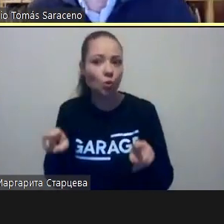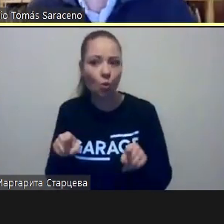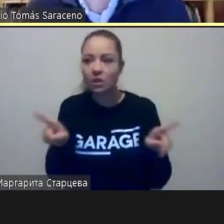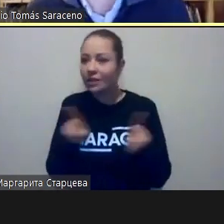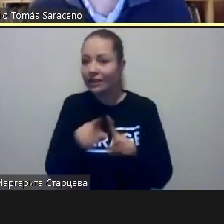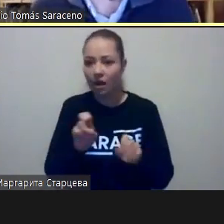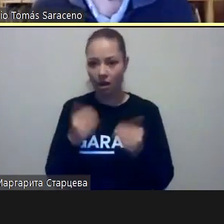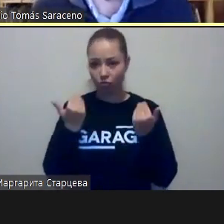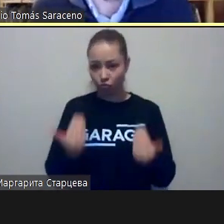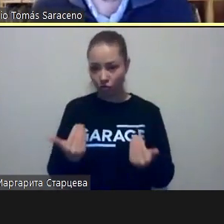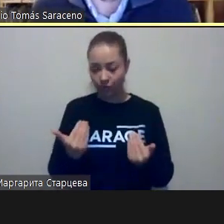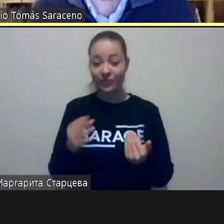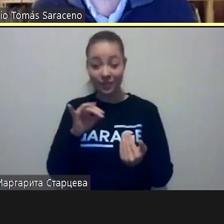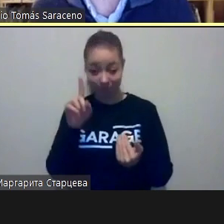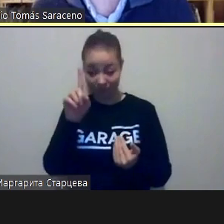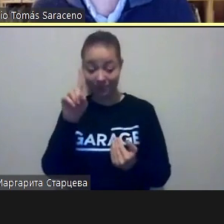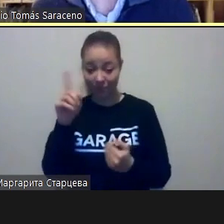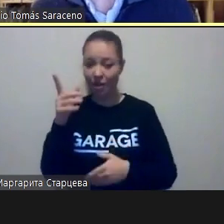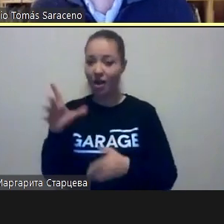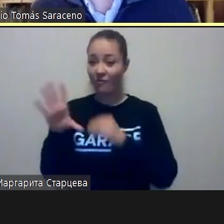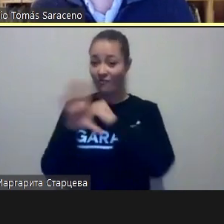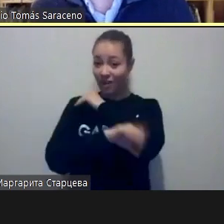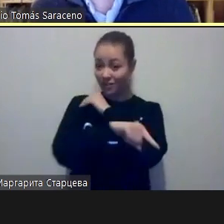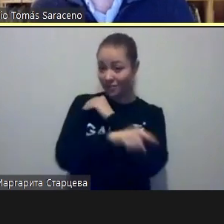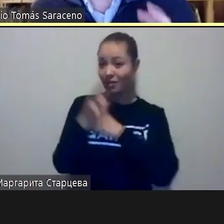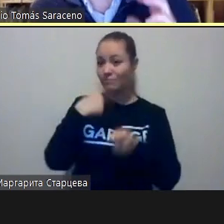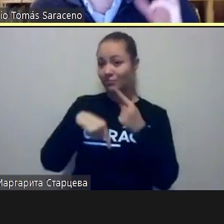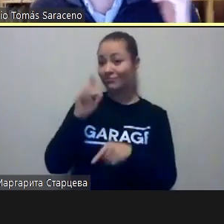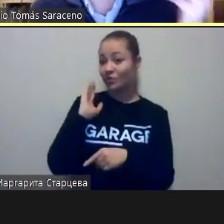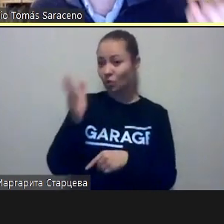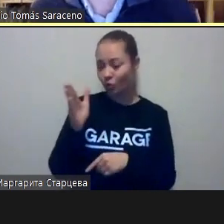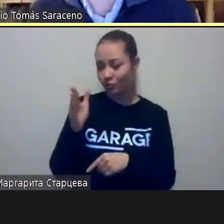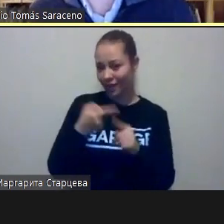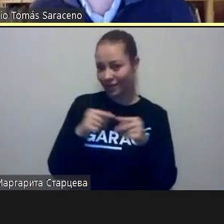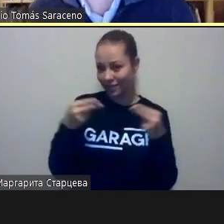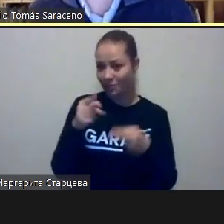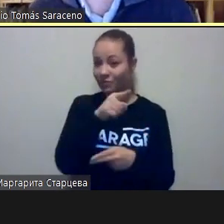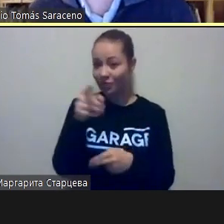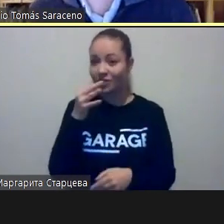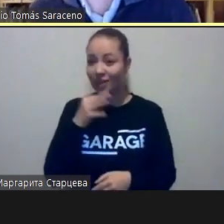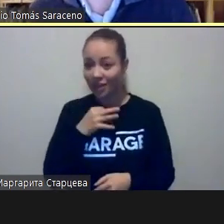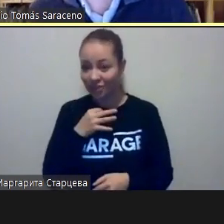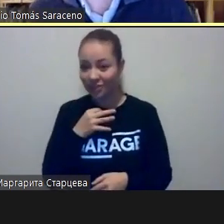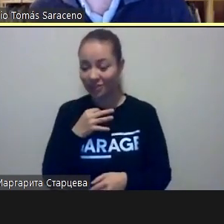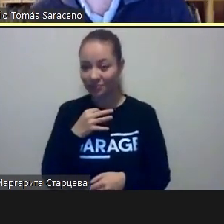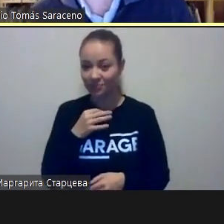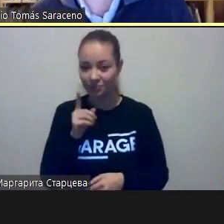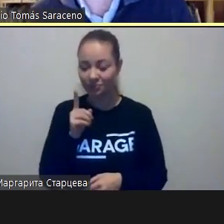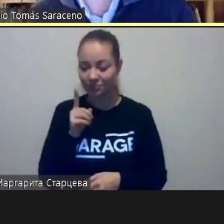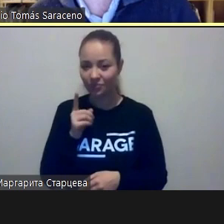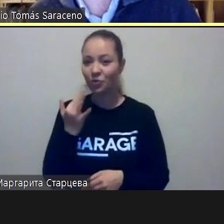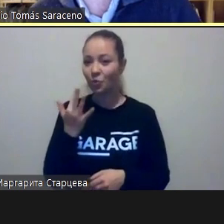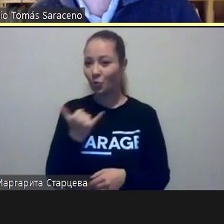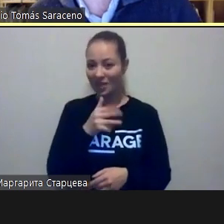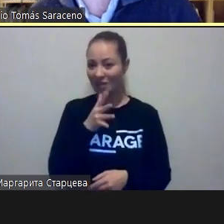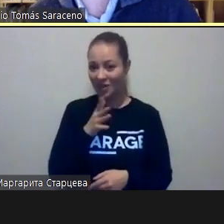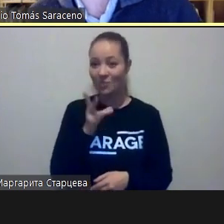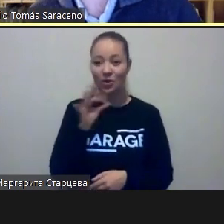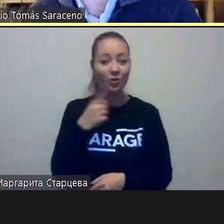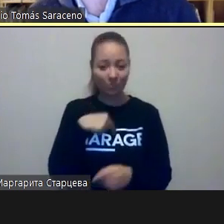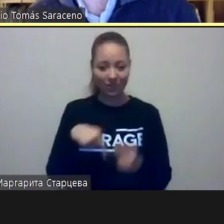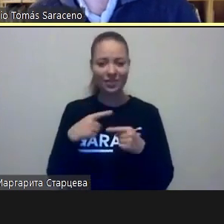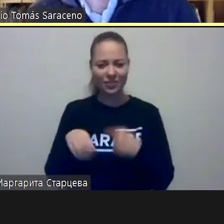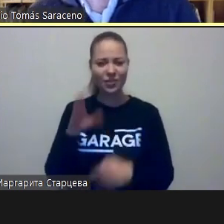me how far I could talk. It will try to come up, bring back this idea of the indigenous community